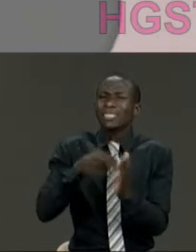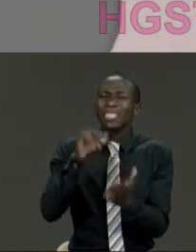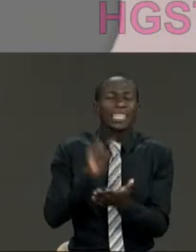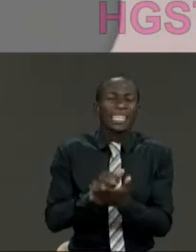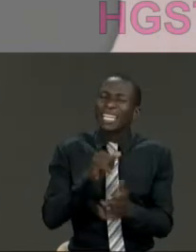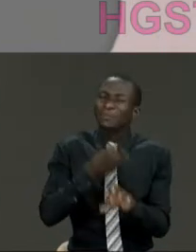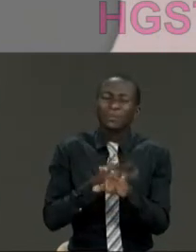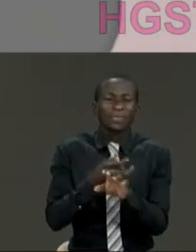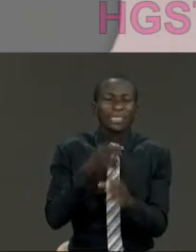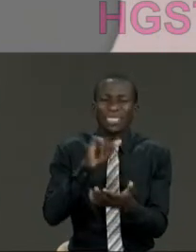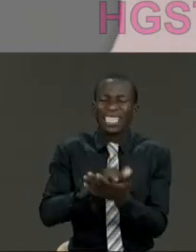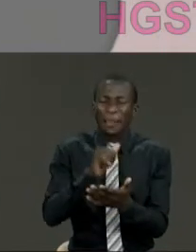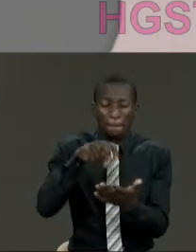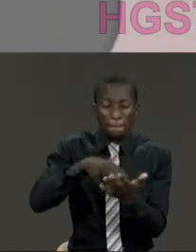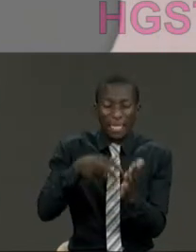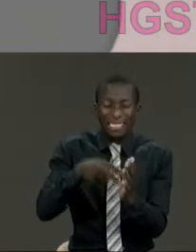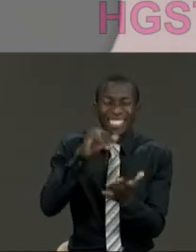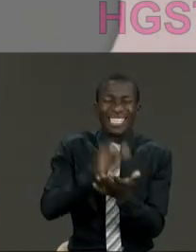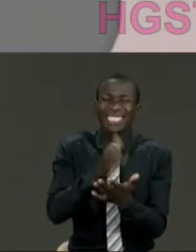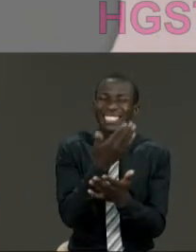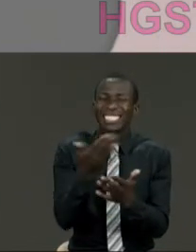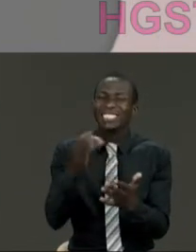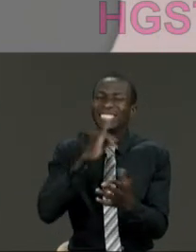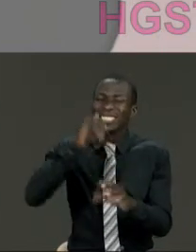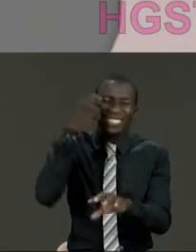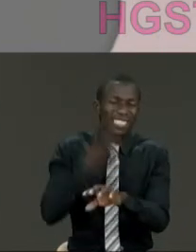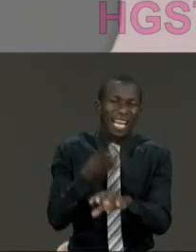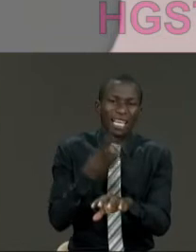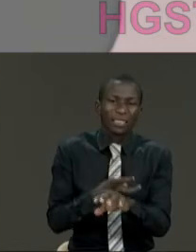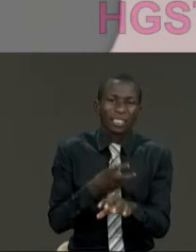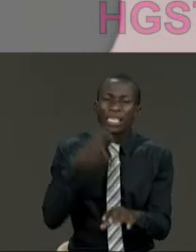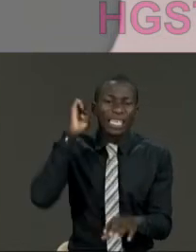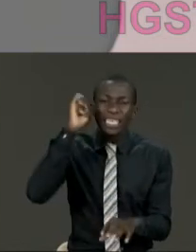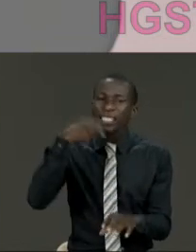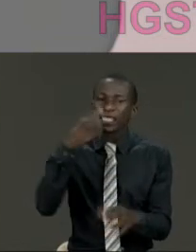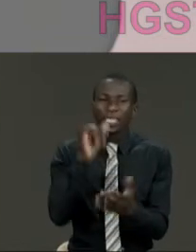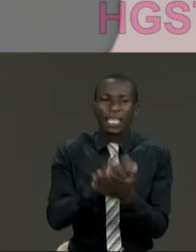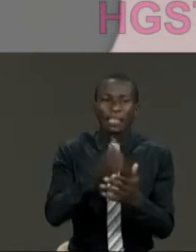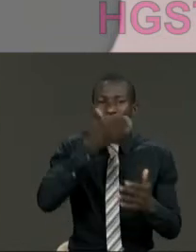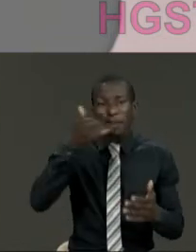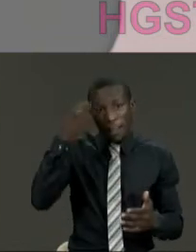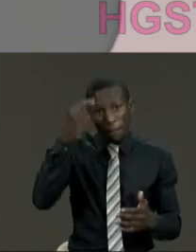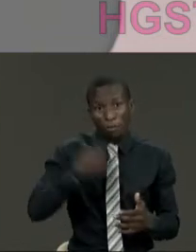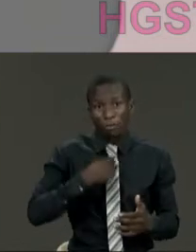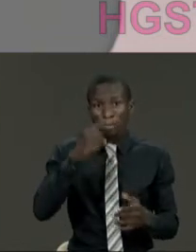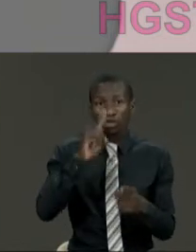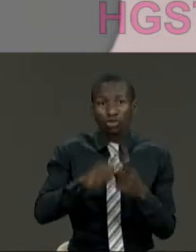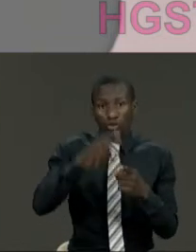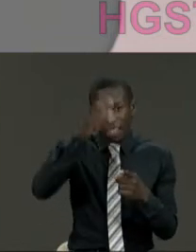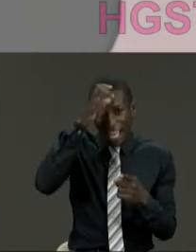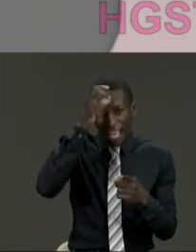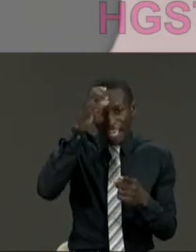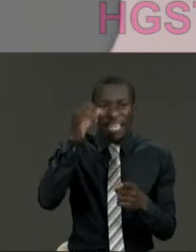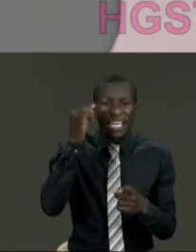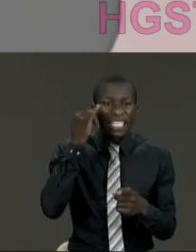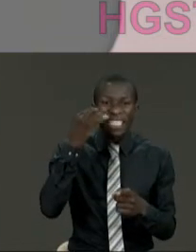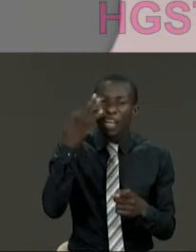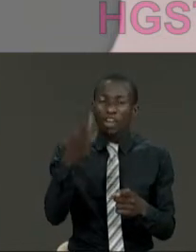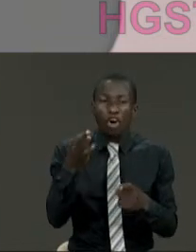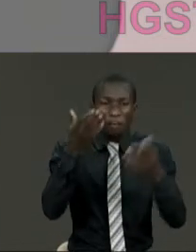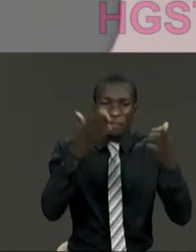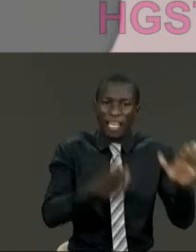thought. Say, better for me to die. Instead of death, God fed him twice